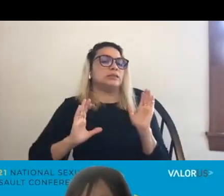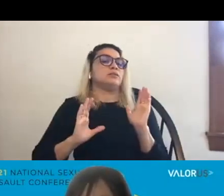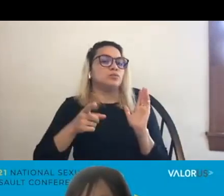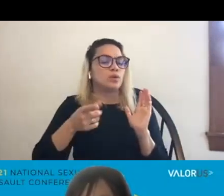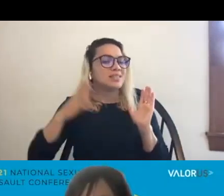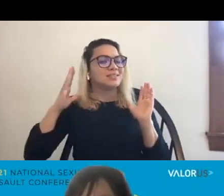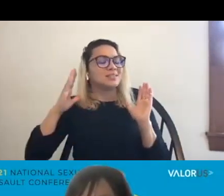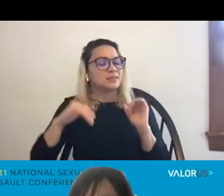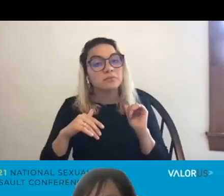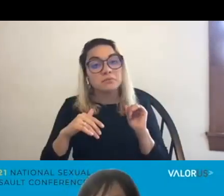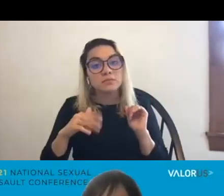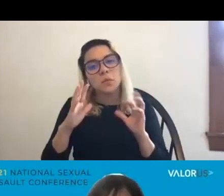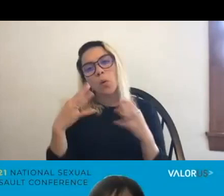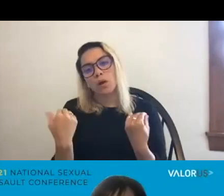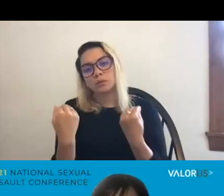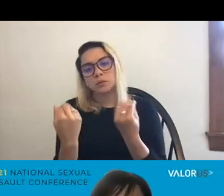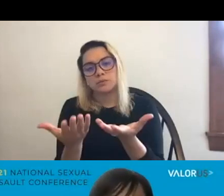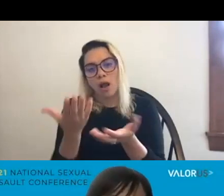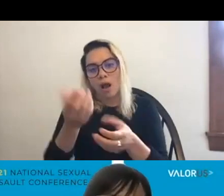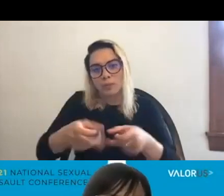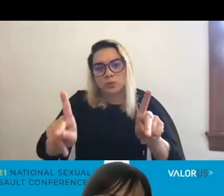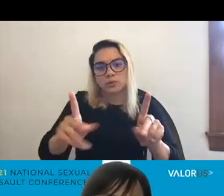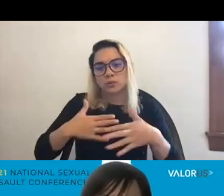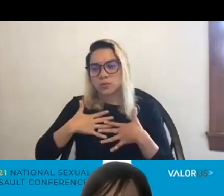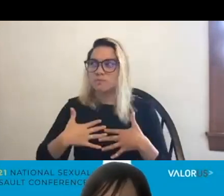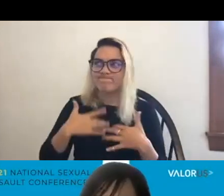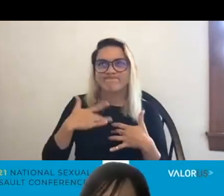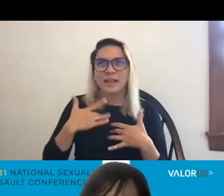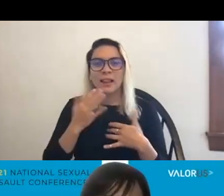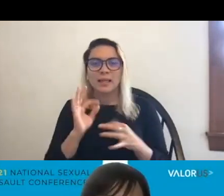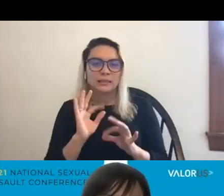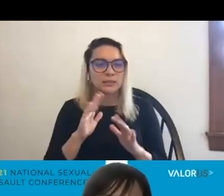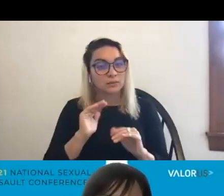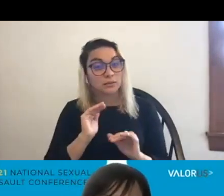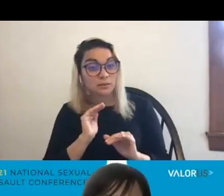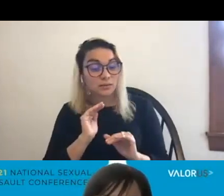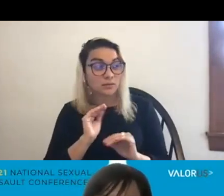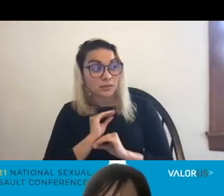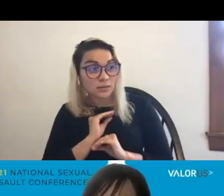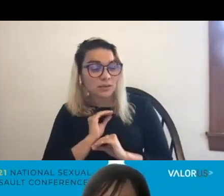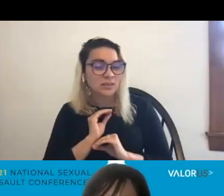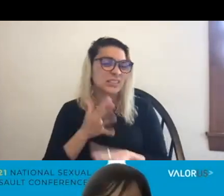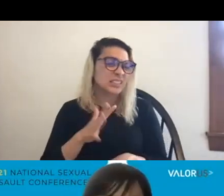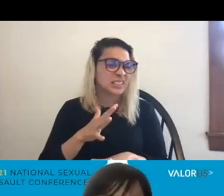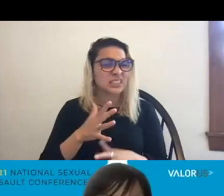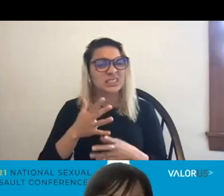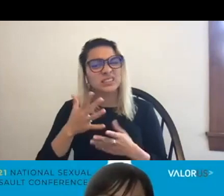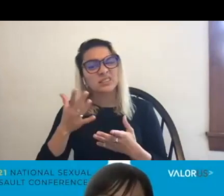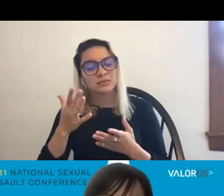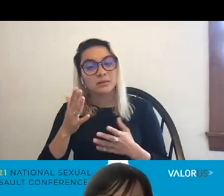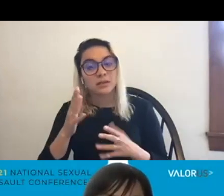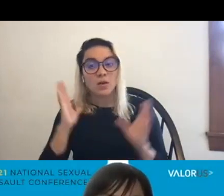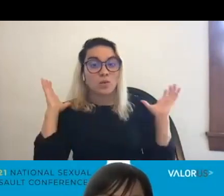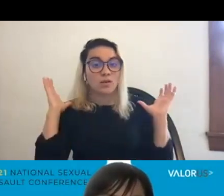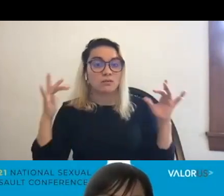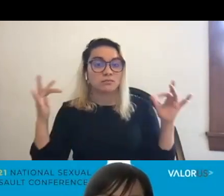to be aware of how you're feeling in your body. And if you are not able to participate